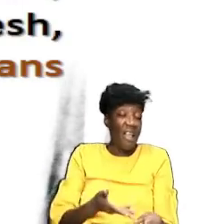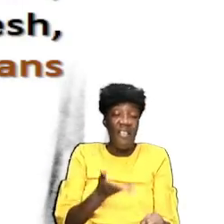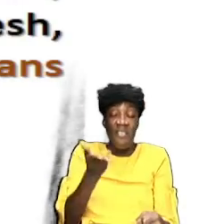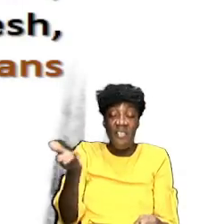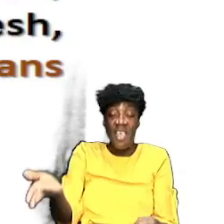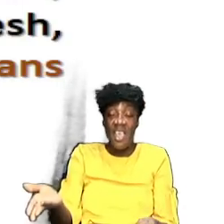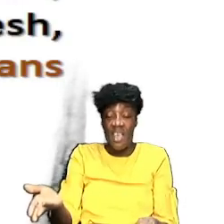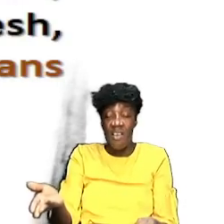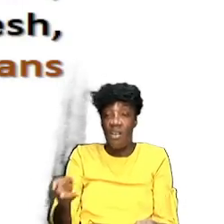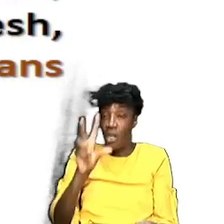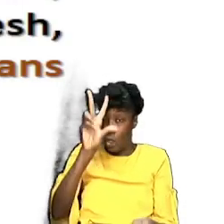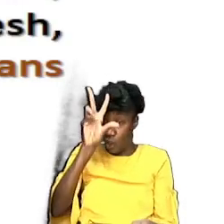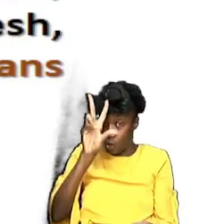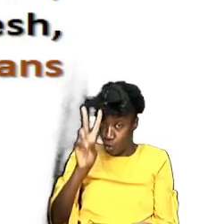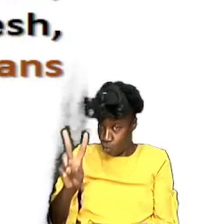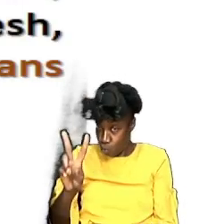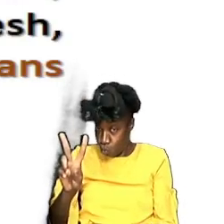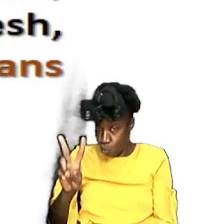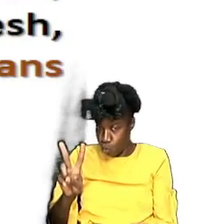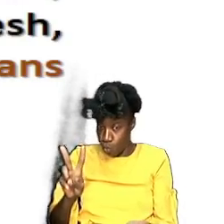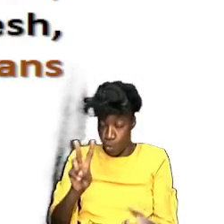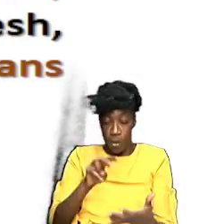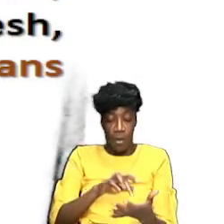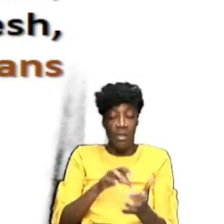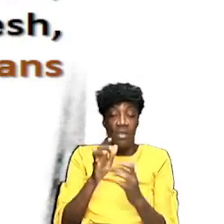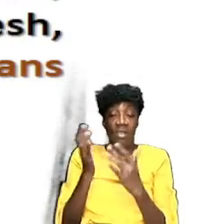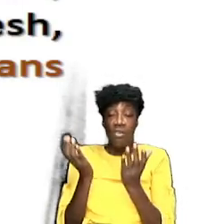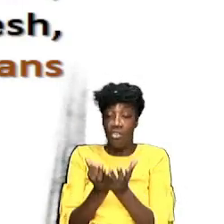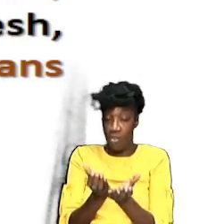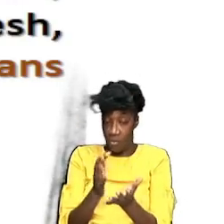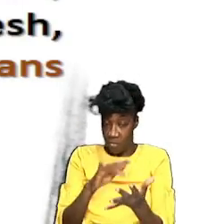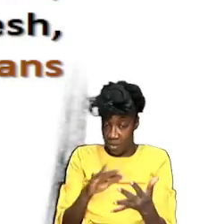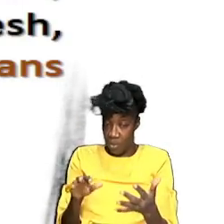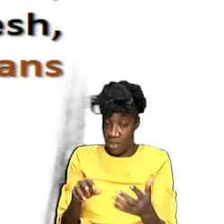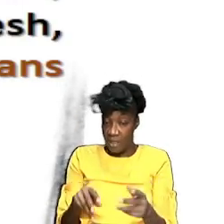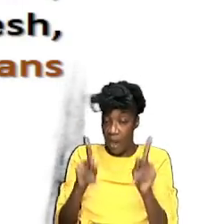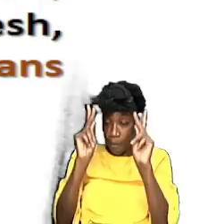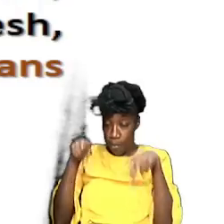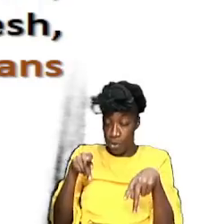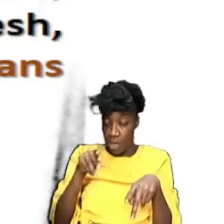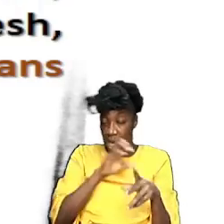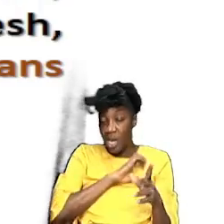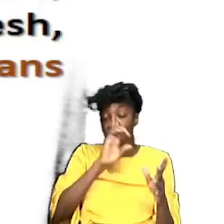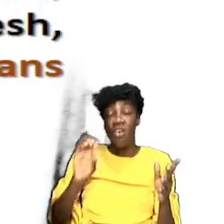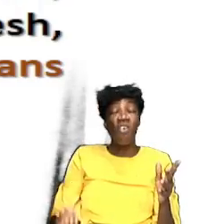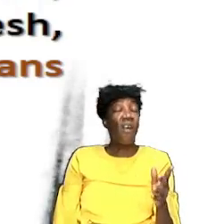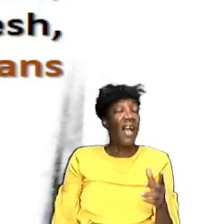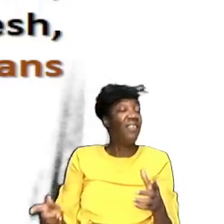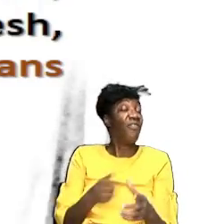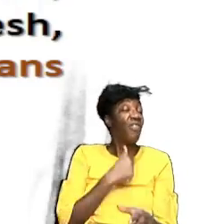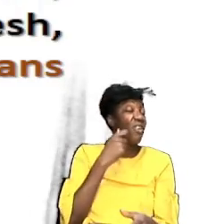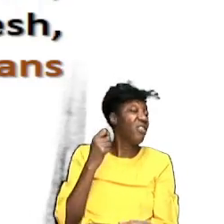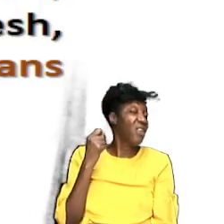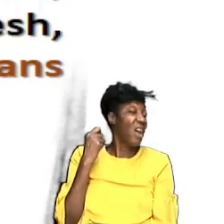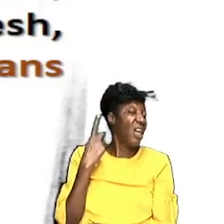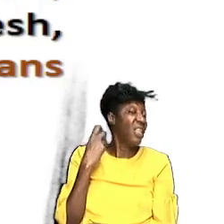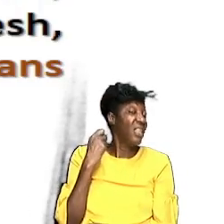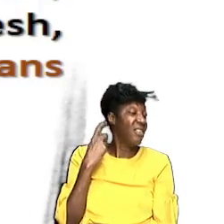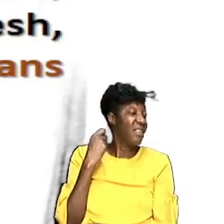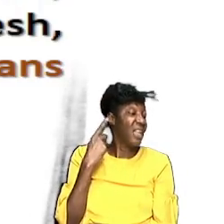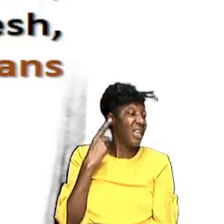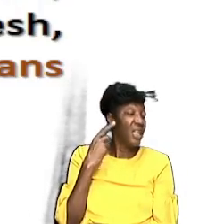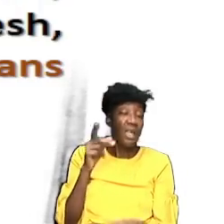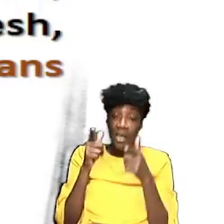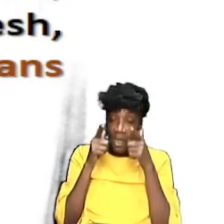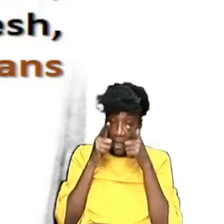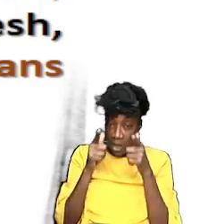scriptures that we look at talk about us putting on Christ. And that's the first thing we need to understand as we look at the